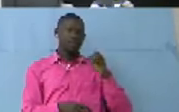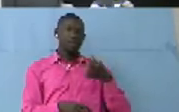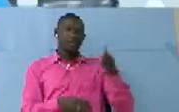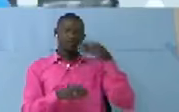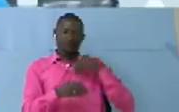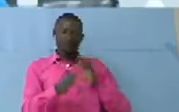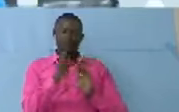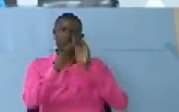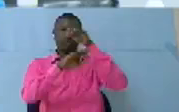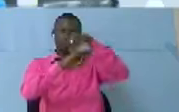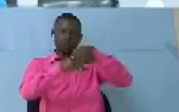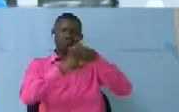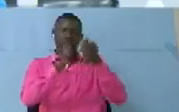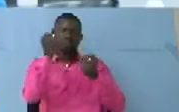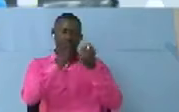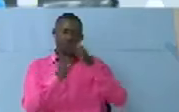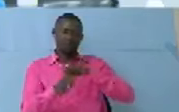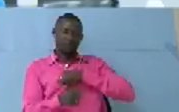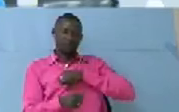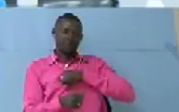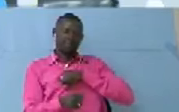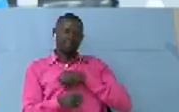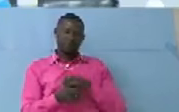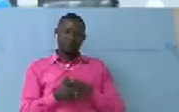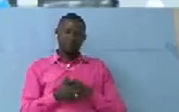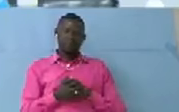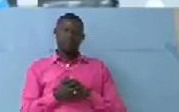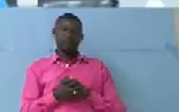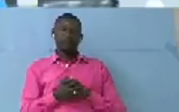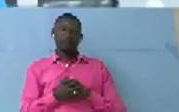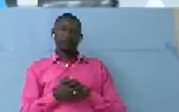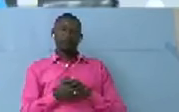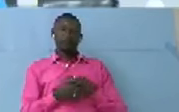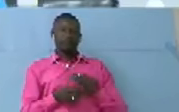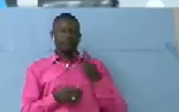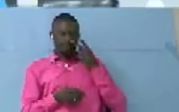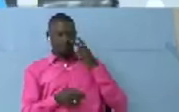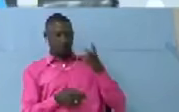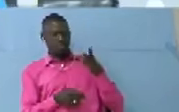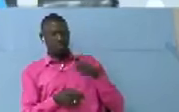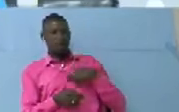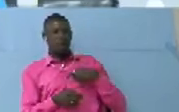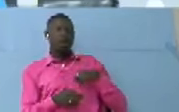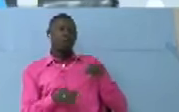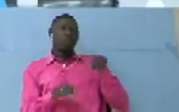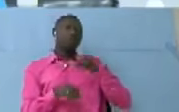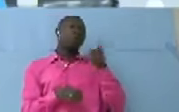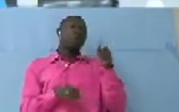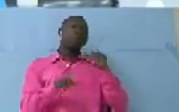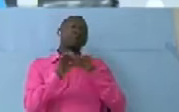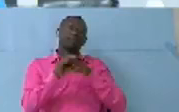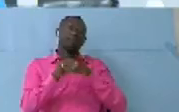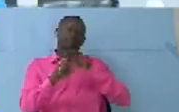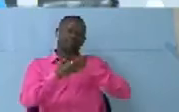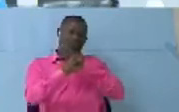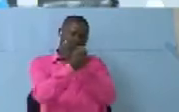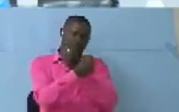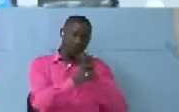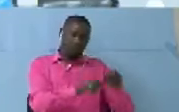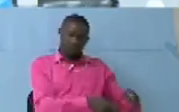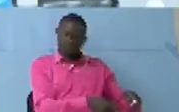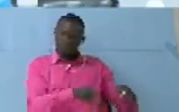himself. Naje Yenakuli Kulmute Biofela Motobakon. I saw that my colleagues were arrested and being